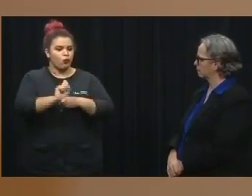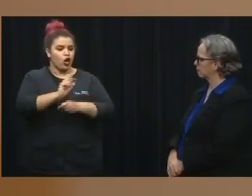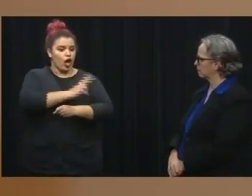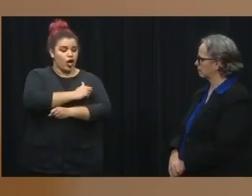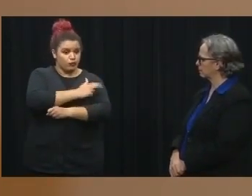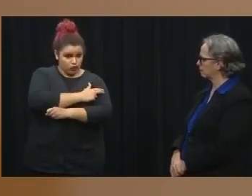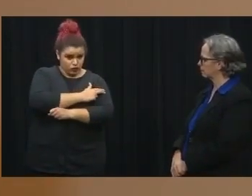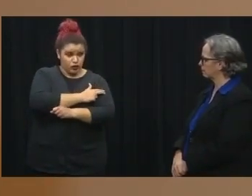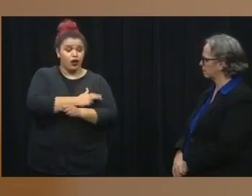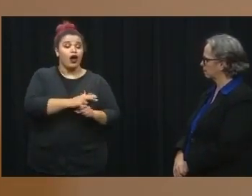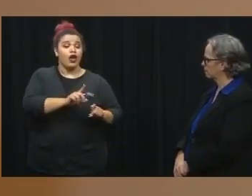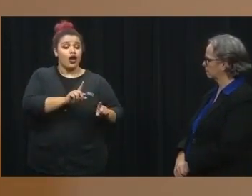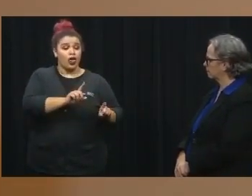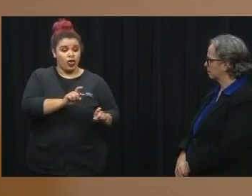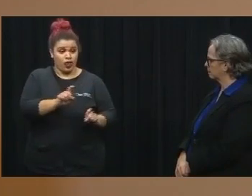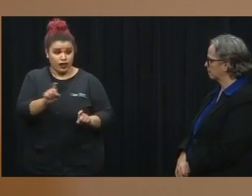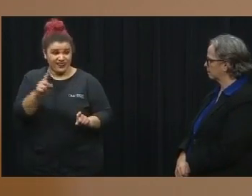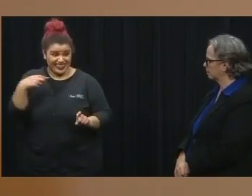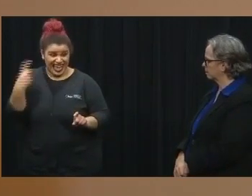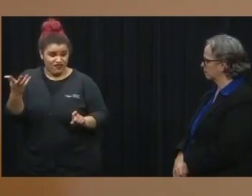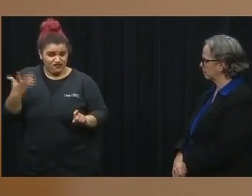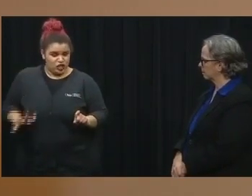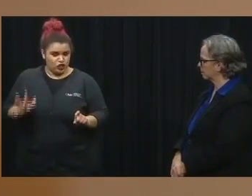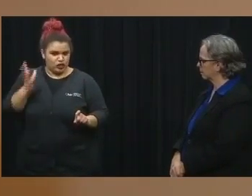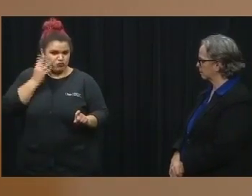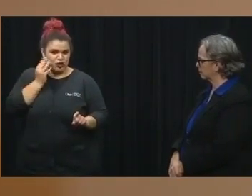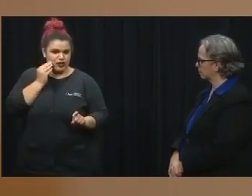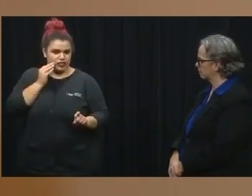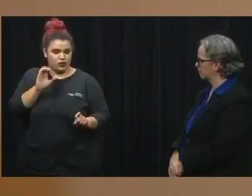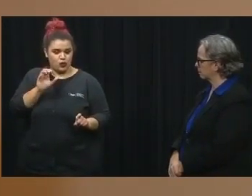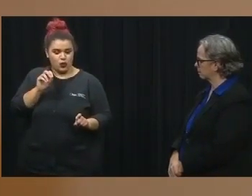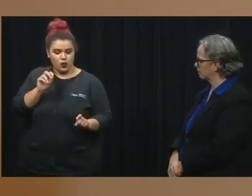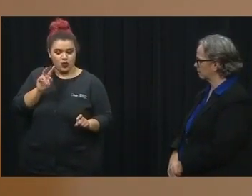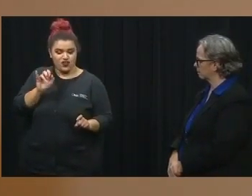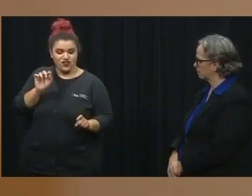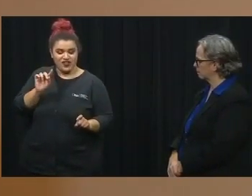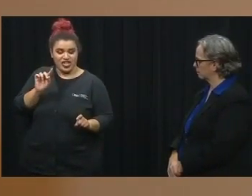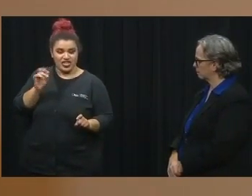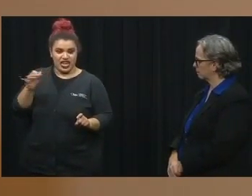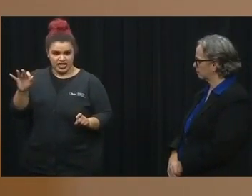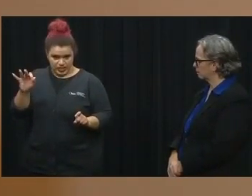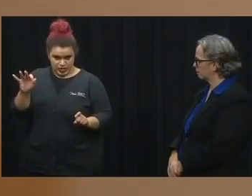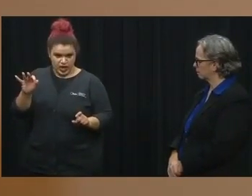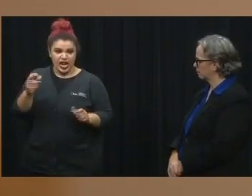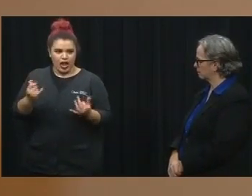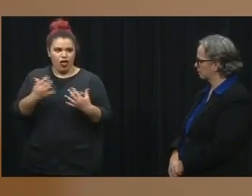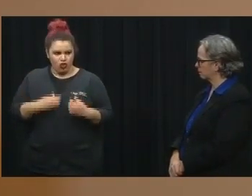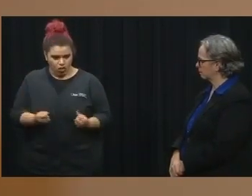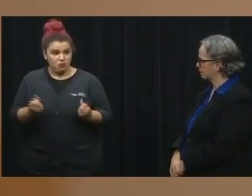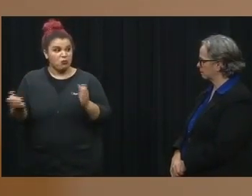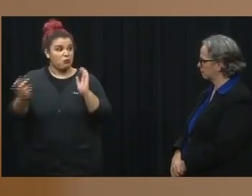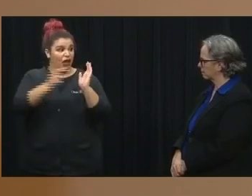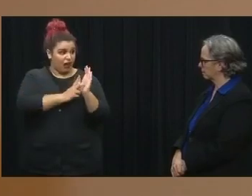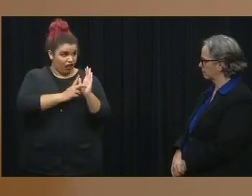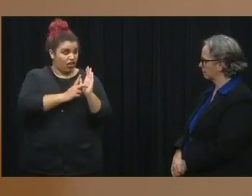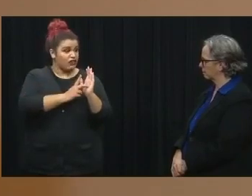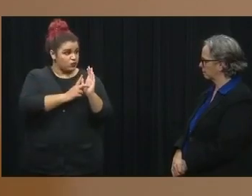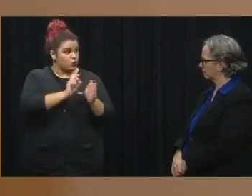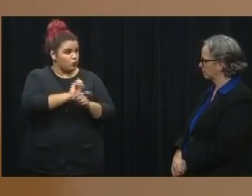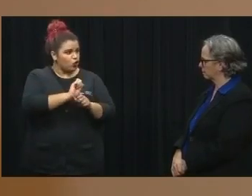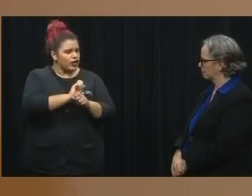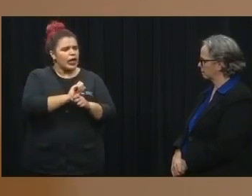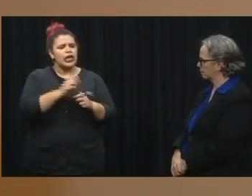immunity? And also, are there plans being made for like a second wave of healthcare